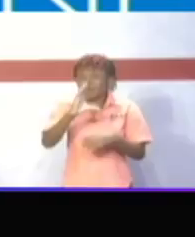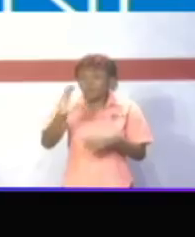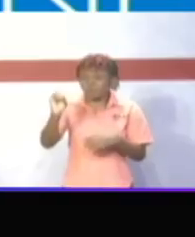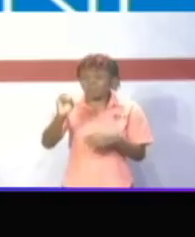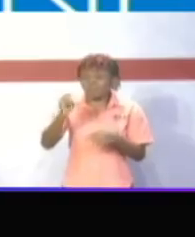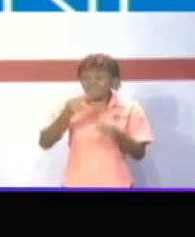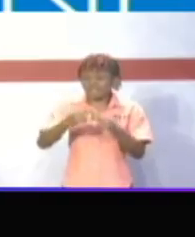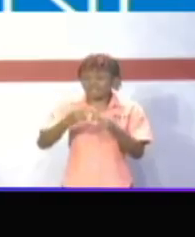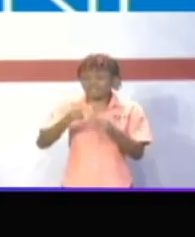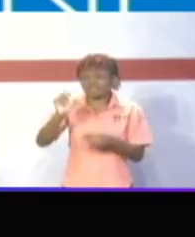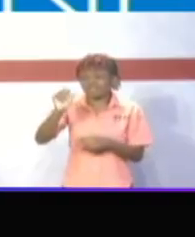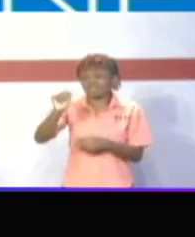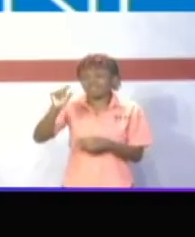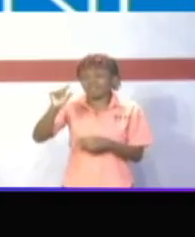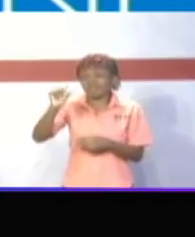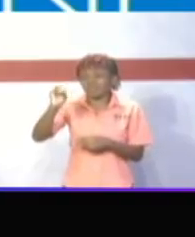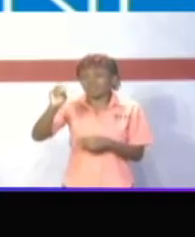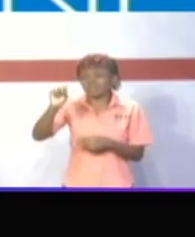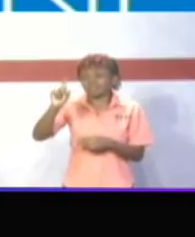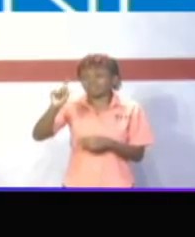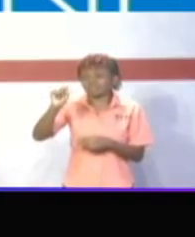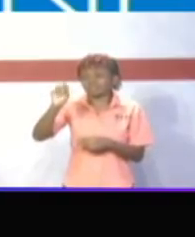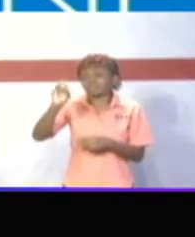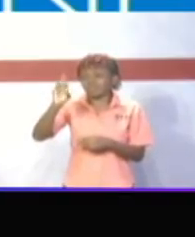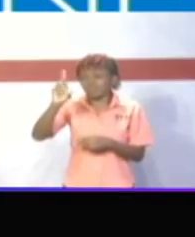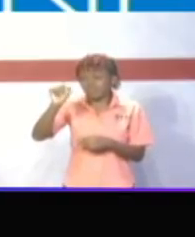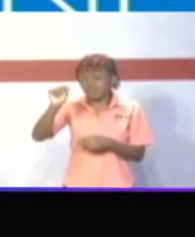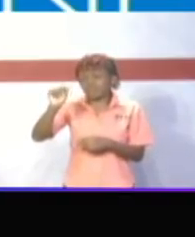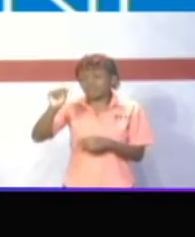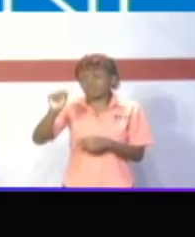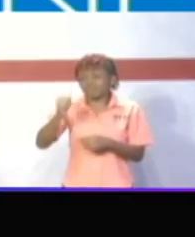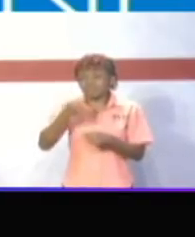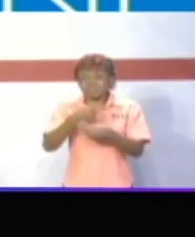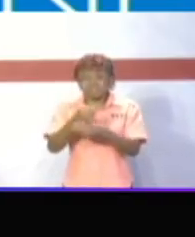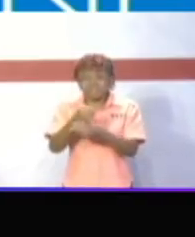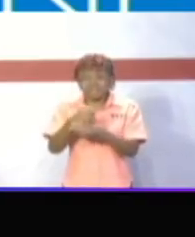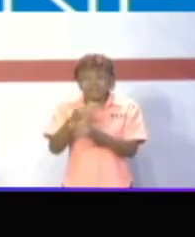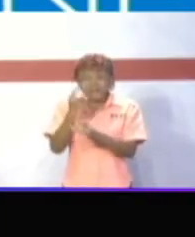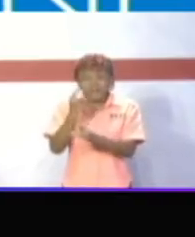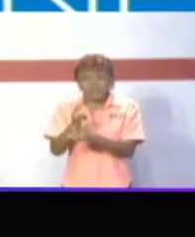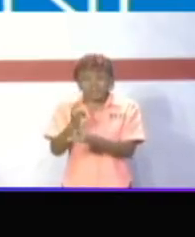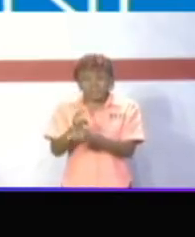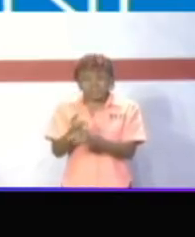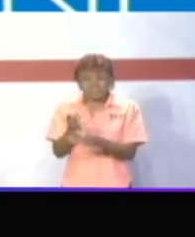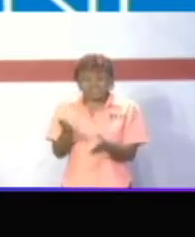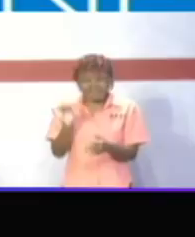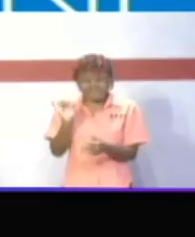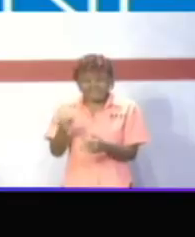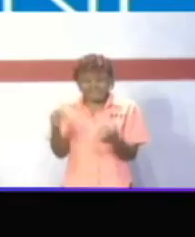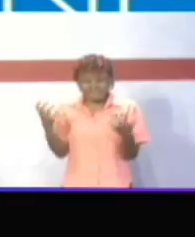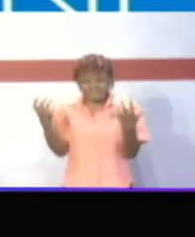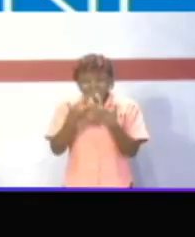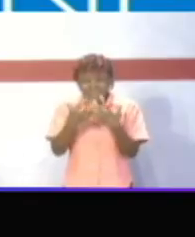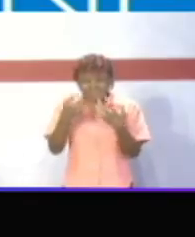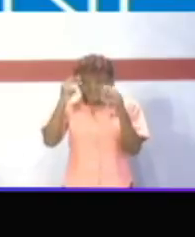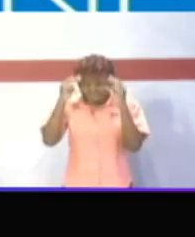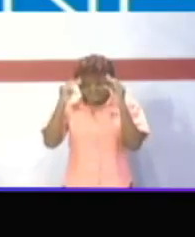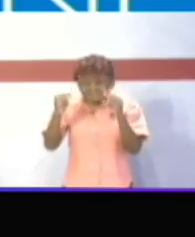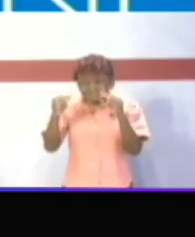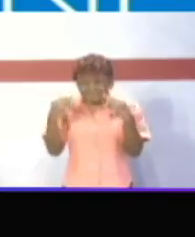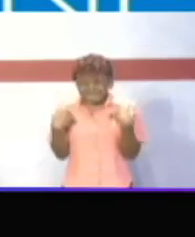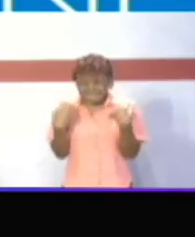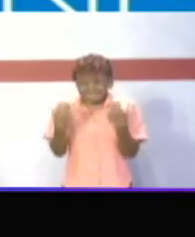with the Ministry of Health. So therefore, on what basis was she given permission to be on the Board of